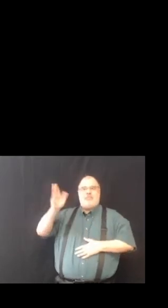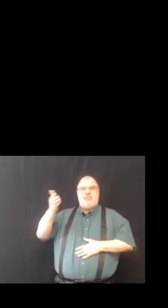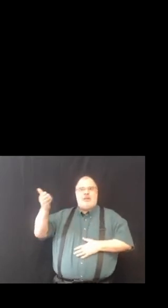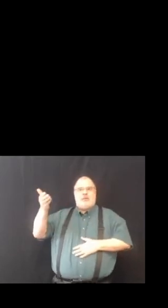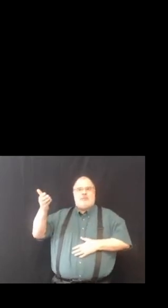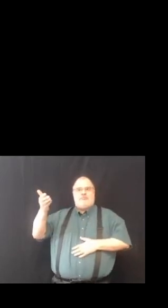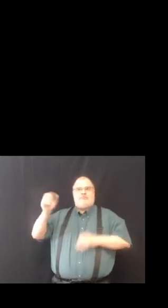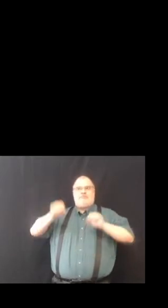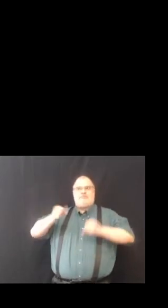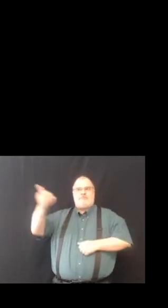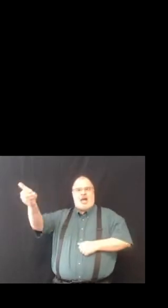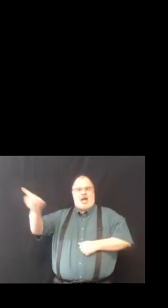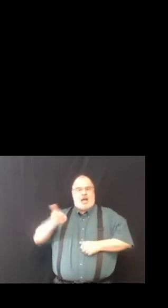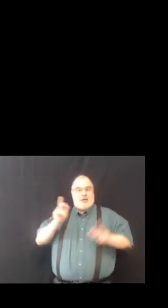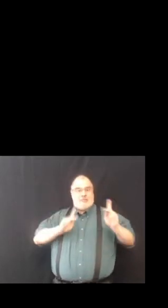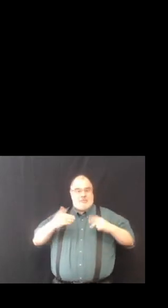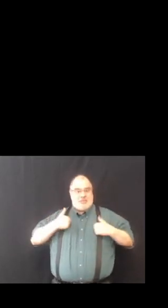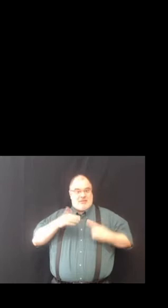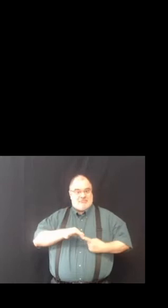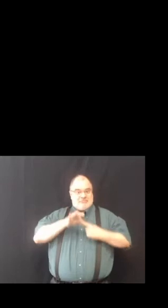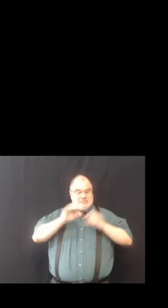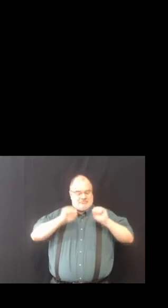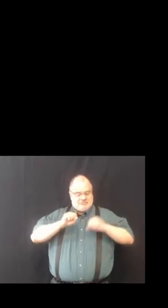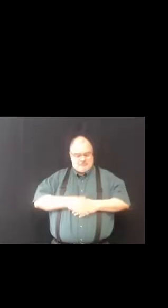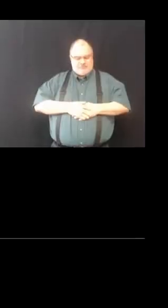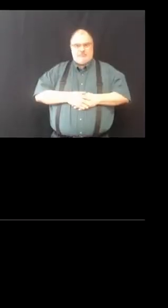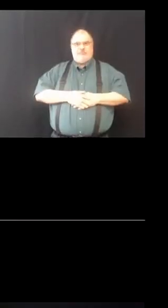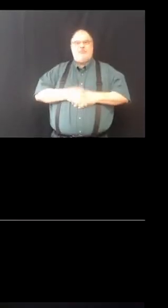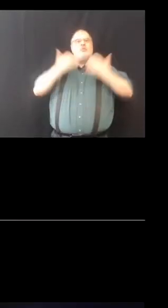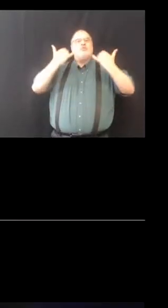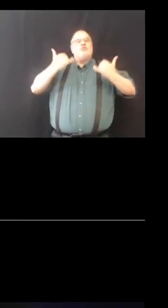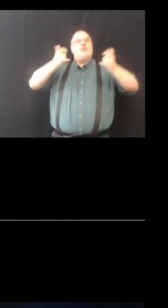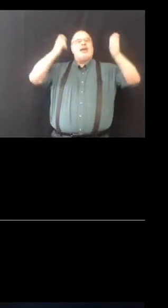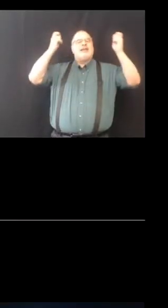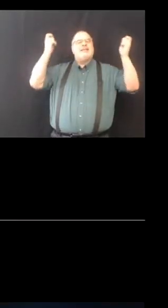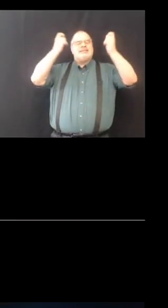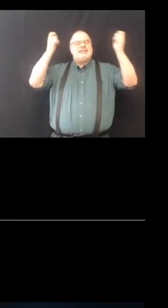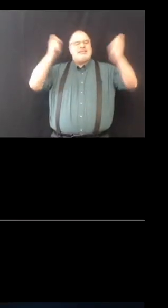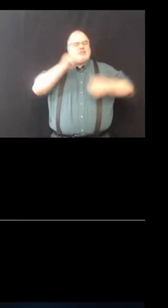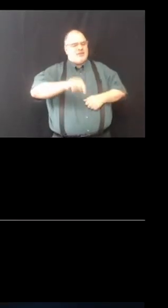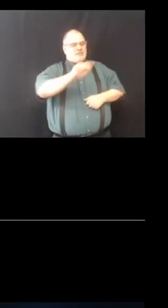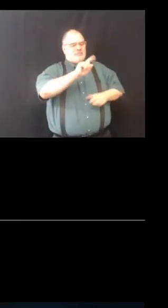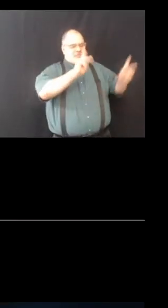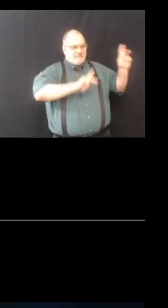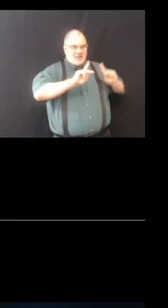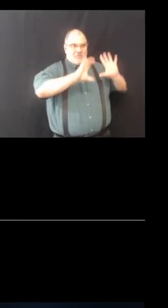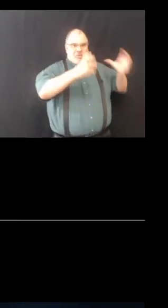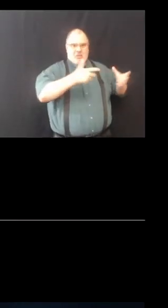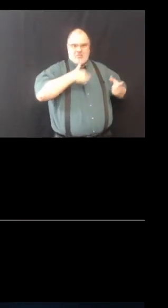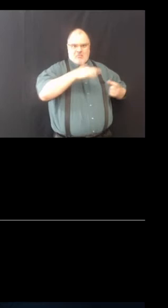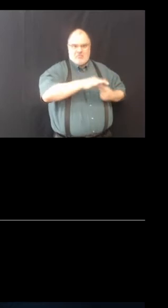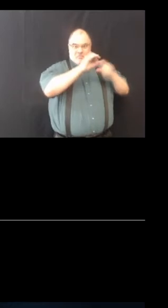unique abilities. We're here to celebrate the accomplishments of individuals with unique abilities and the employers who